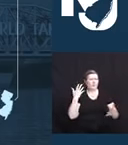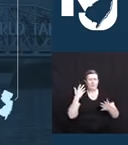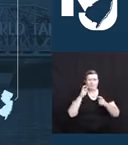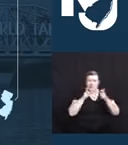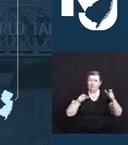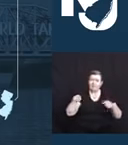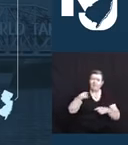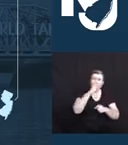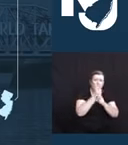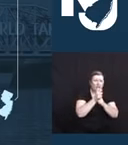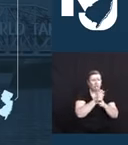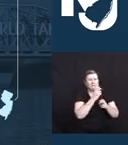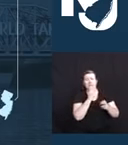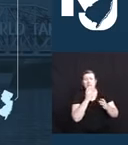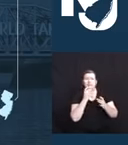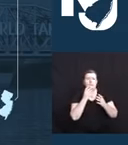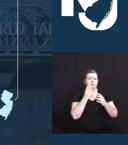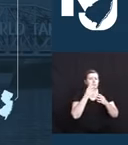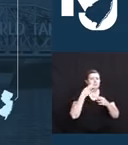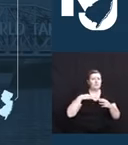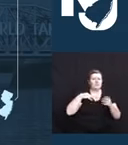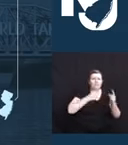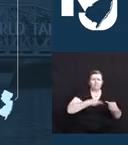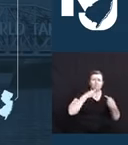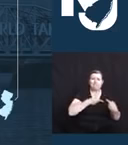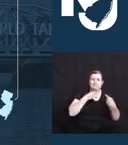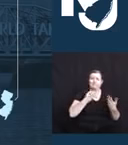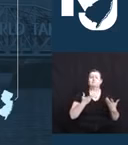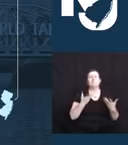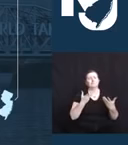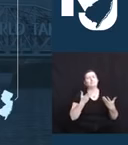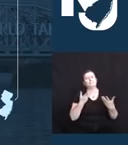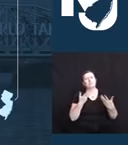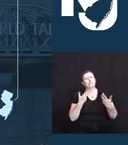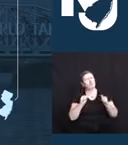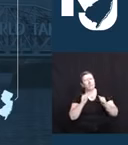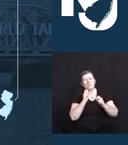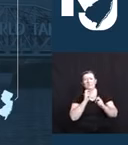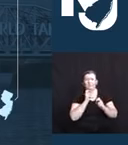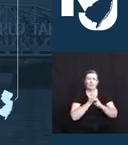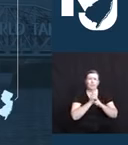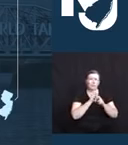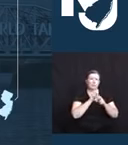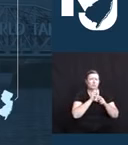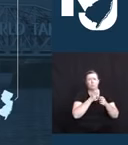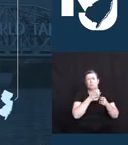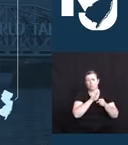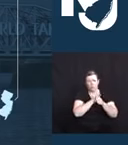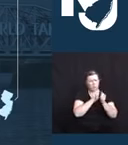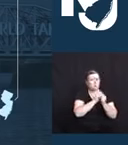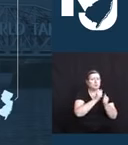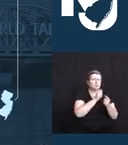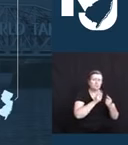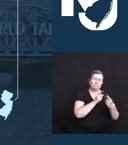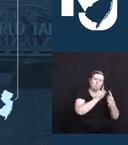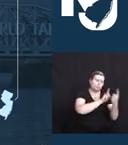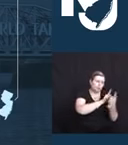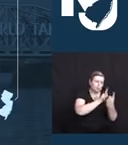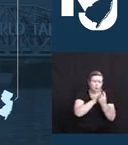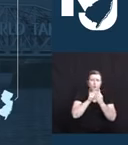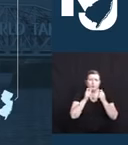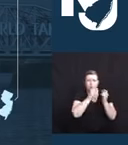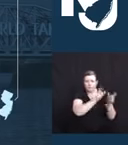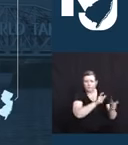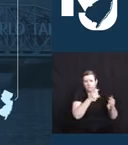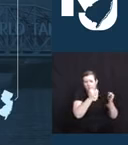benefits. And the department continues to do all it can to work with these residents one-on-one to resolve these issues and get